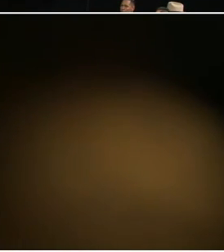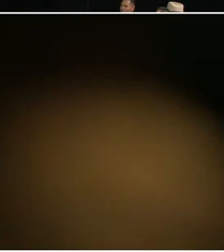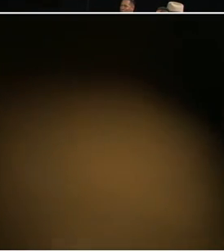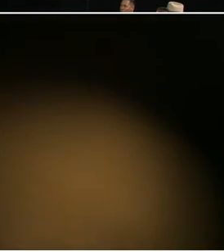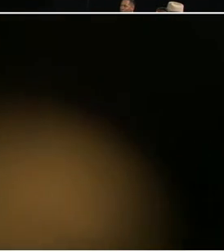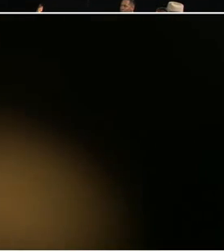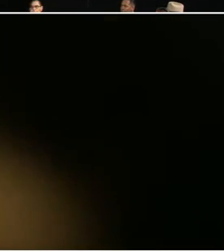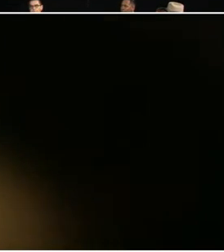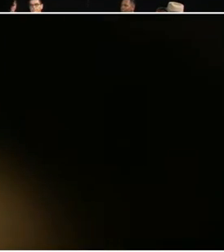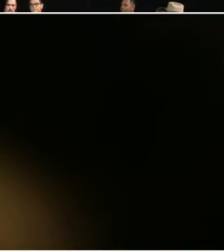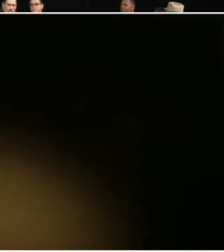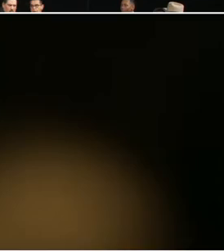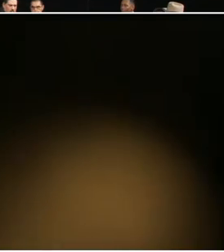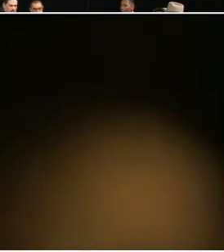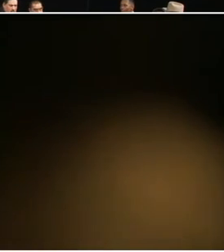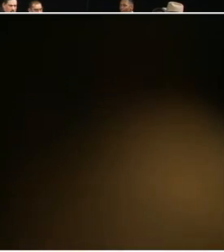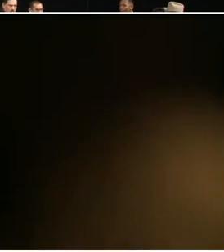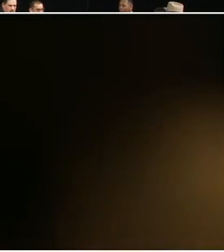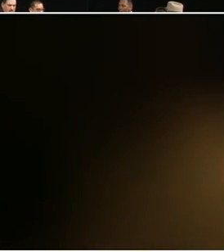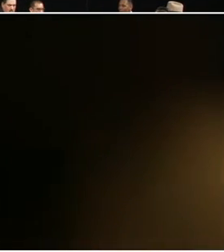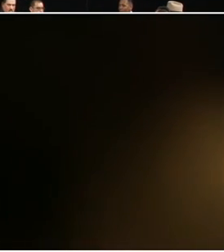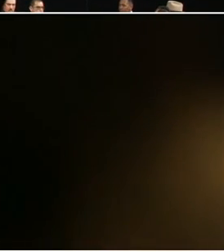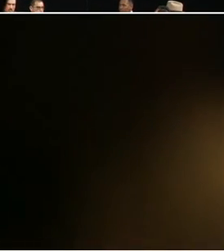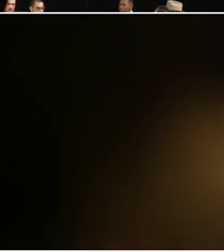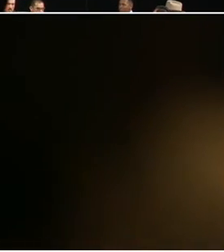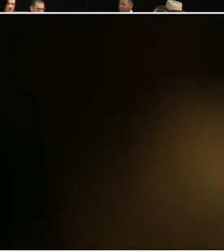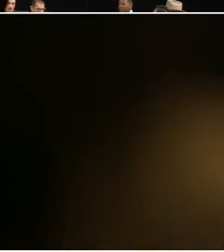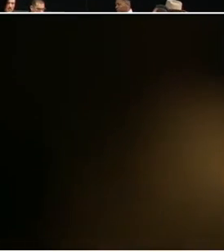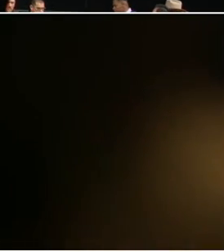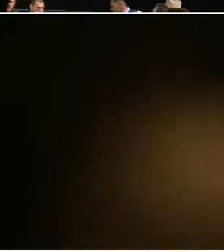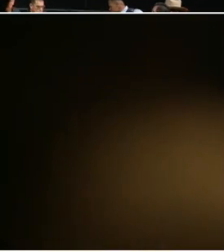At this time, I'd like to welcome the dancers